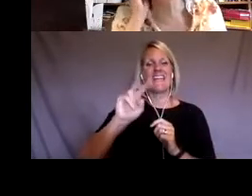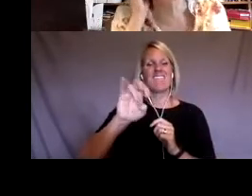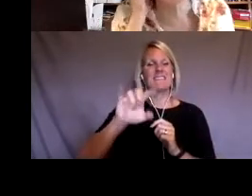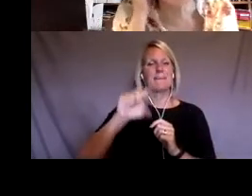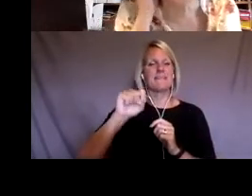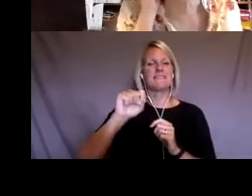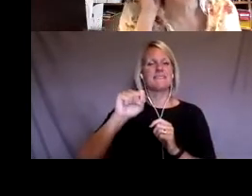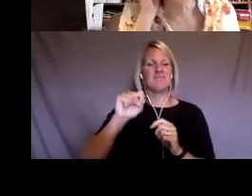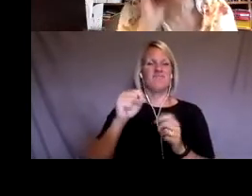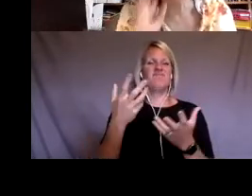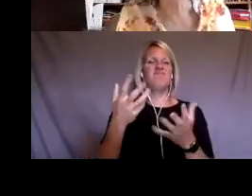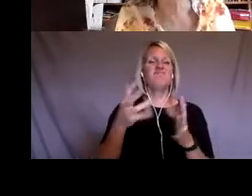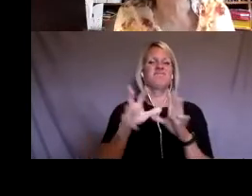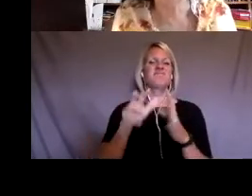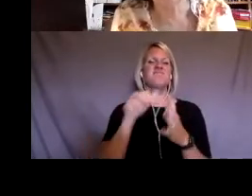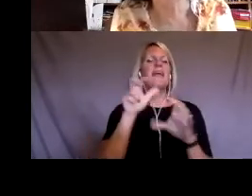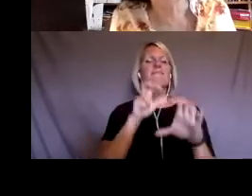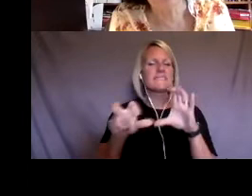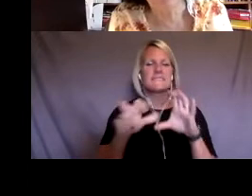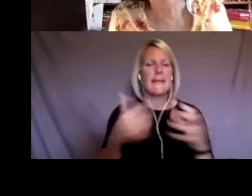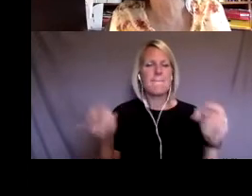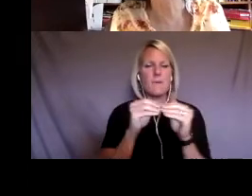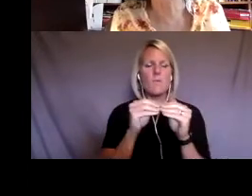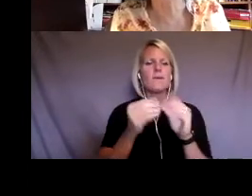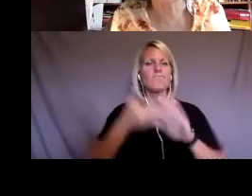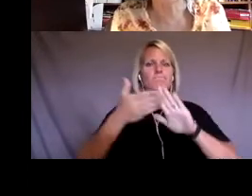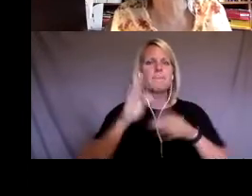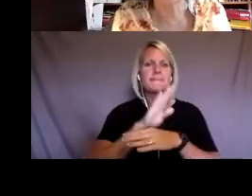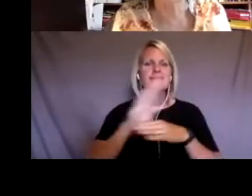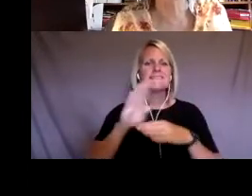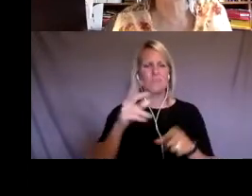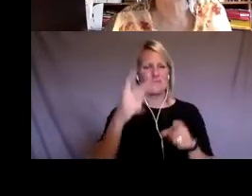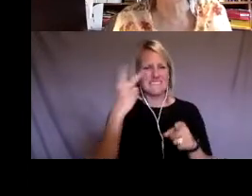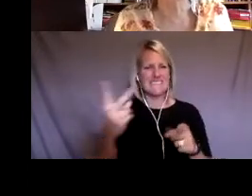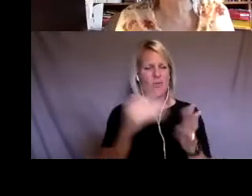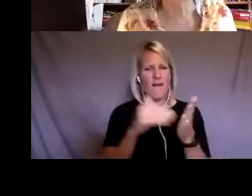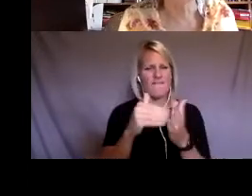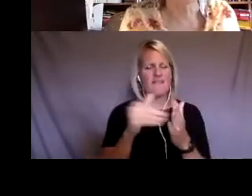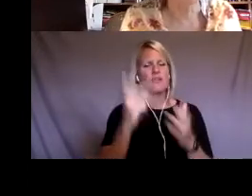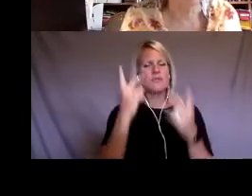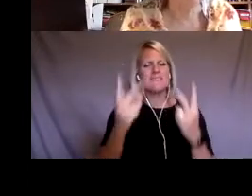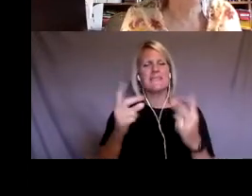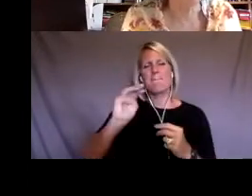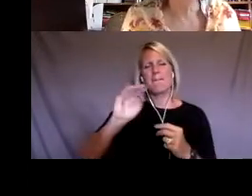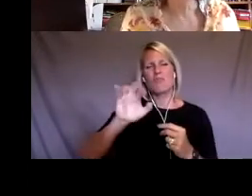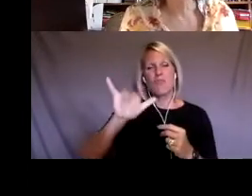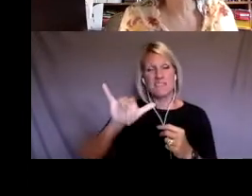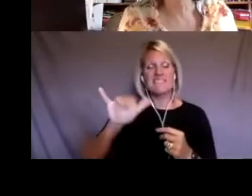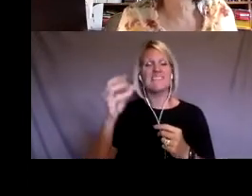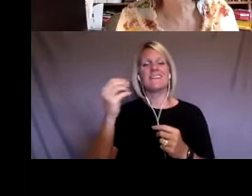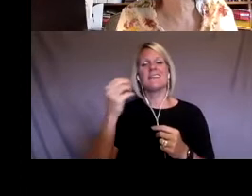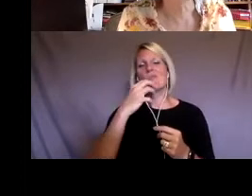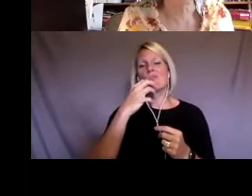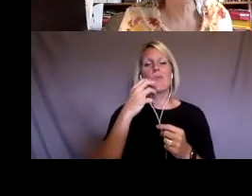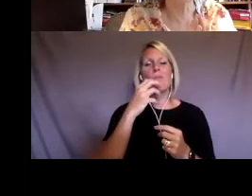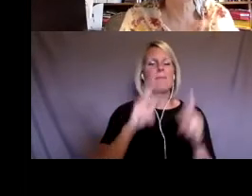more visible in neighborhoods where we have minority and older populations. So